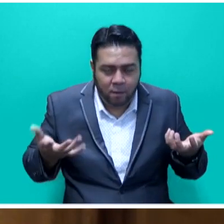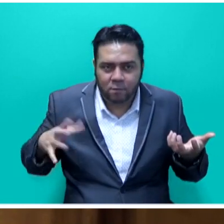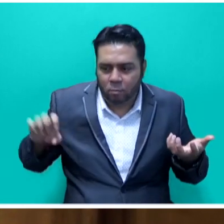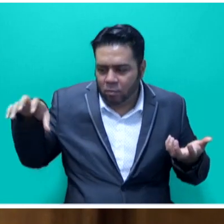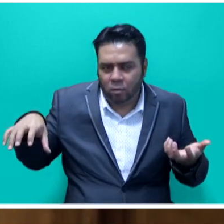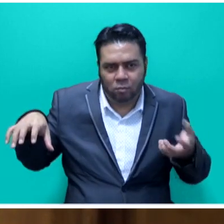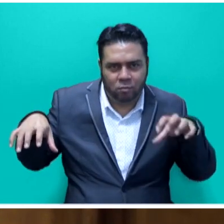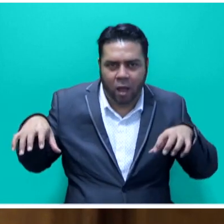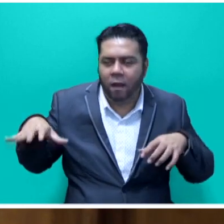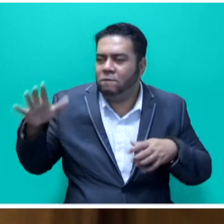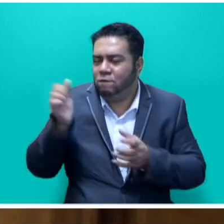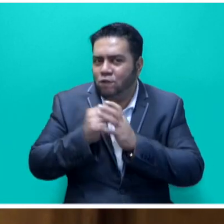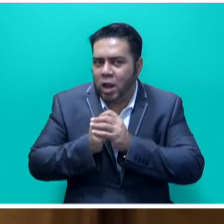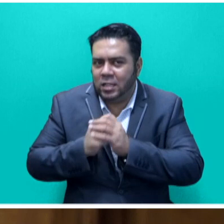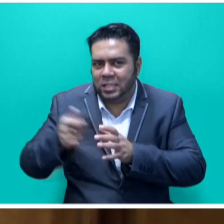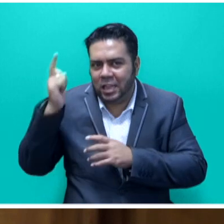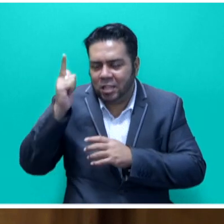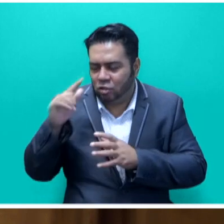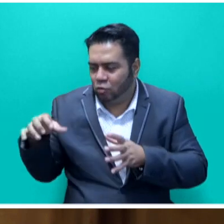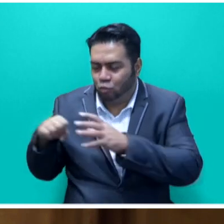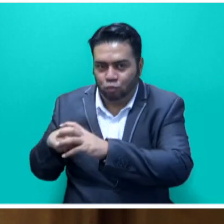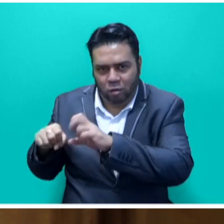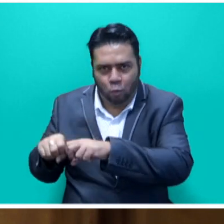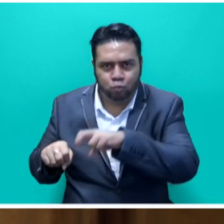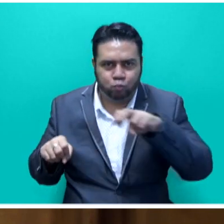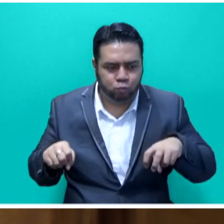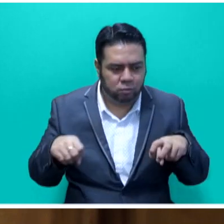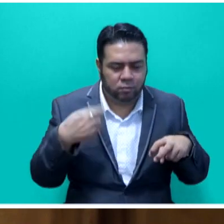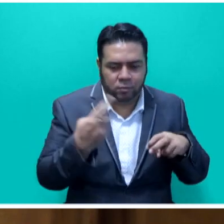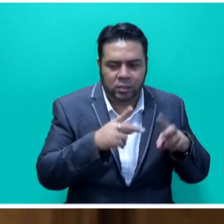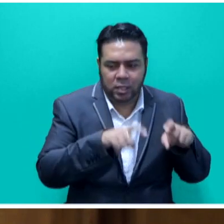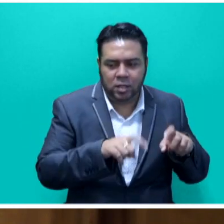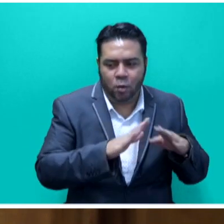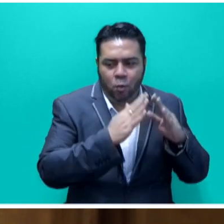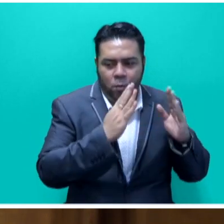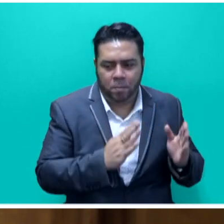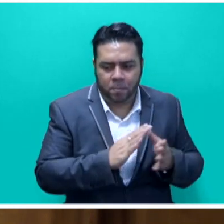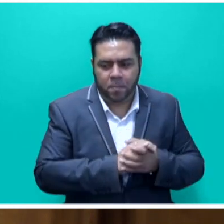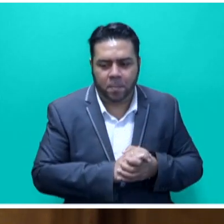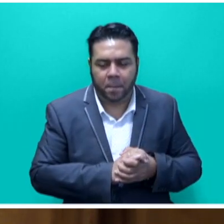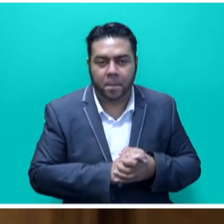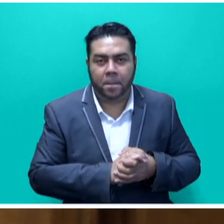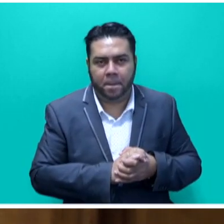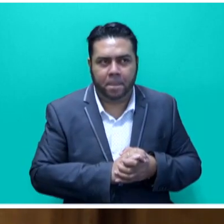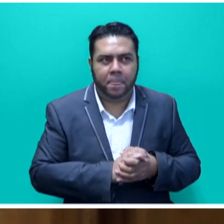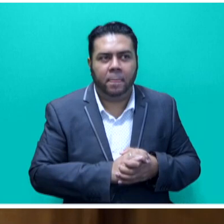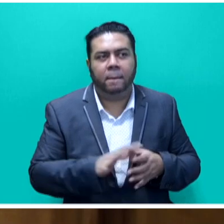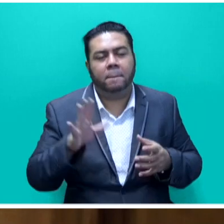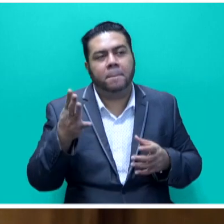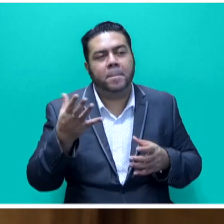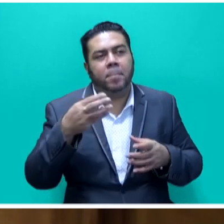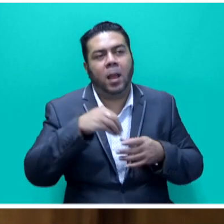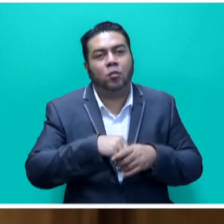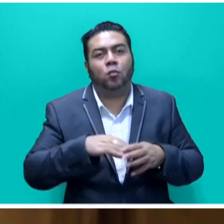friends and teachers. Of course, the effect of all these circumstances on their mental health and well-being. I urge all parents and guardians